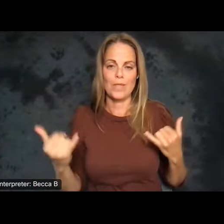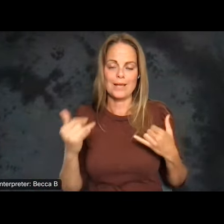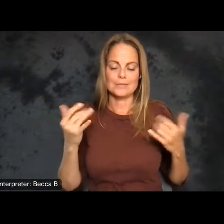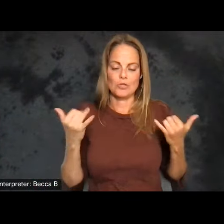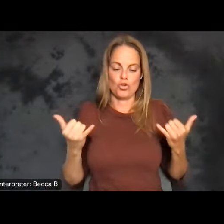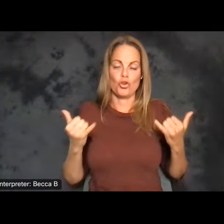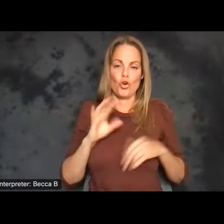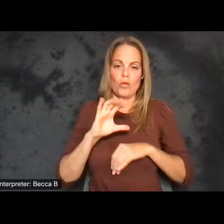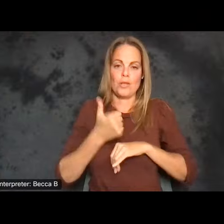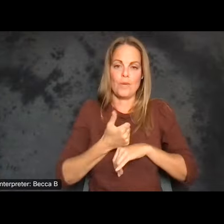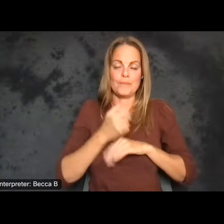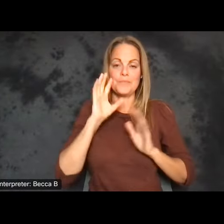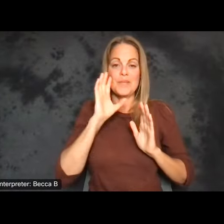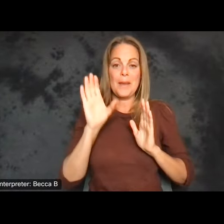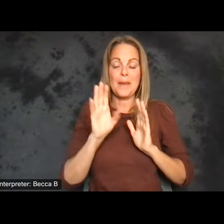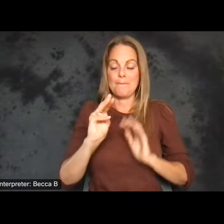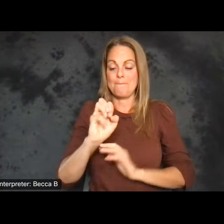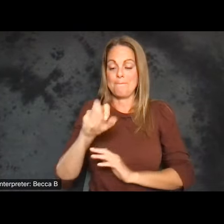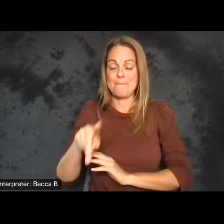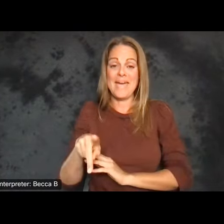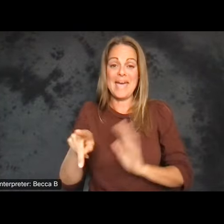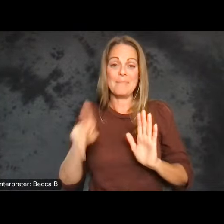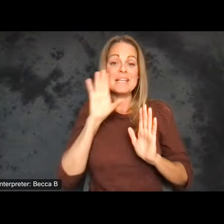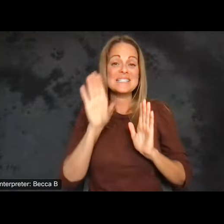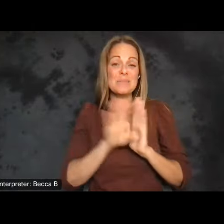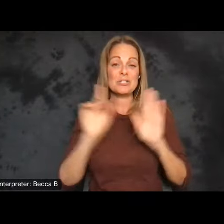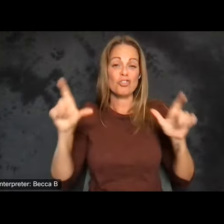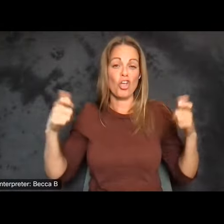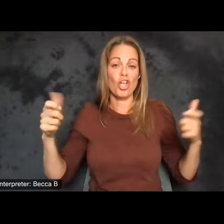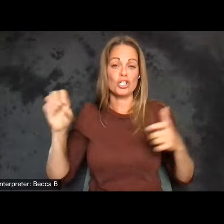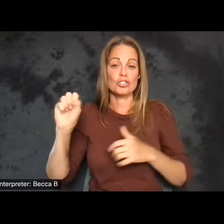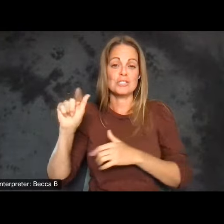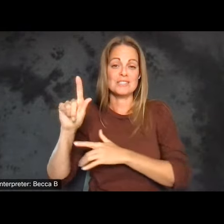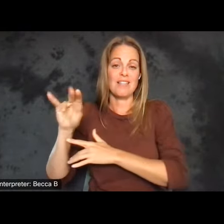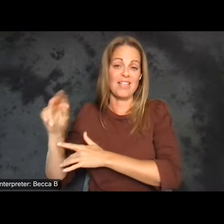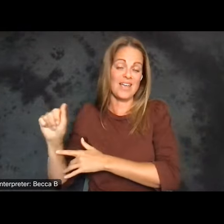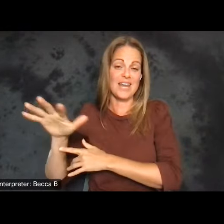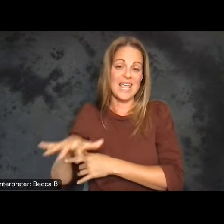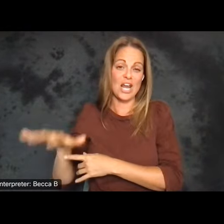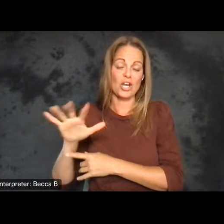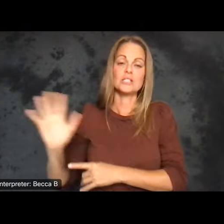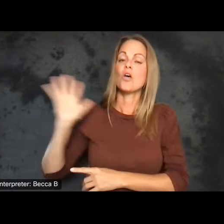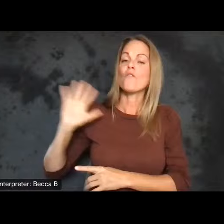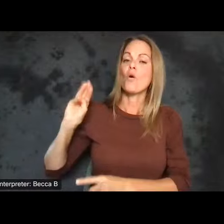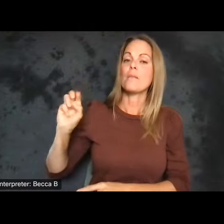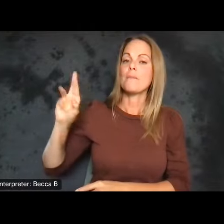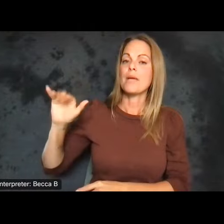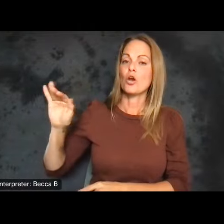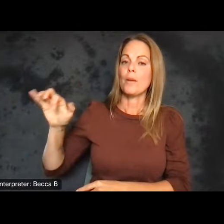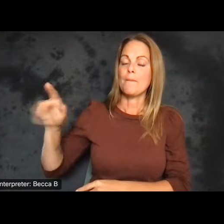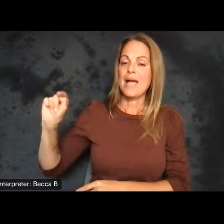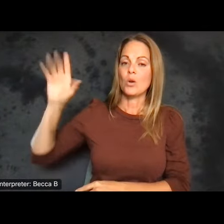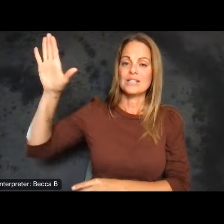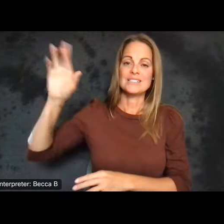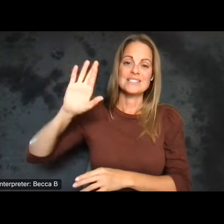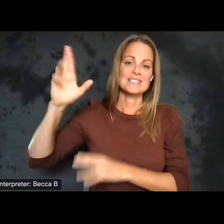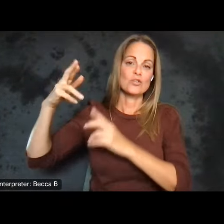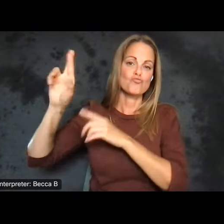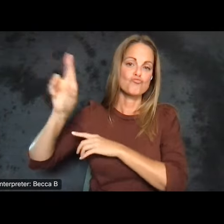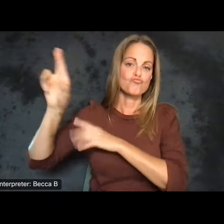look at the map below it, that's a picture of the larger Salina area. You'll see that former Marymount College site is up in the top right-hand